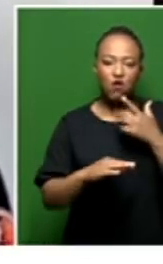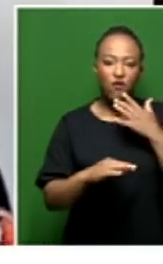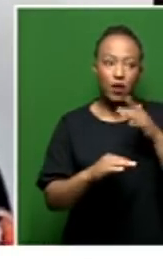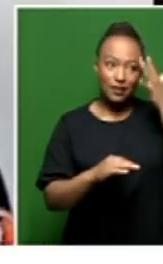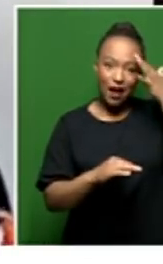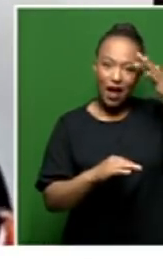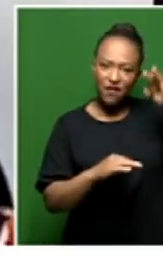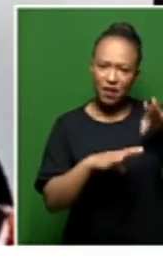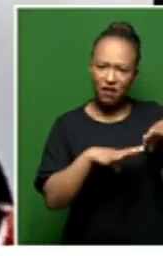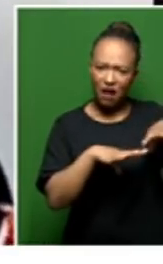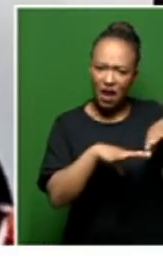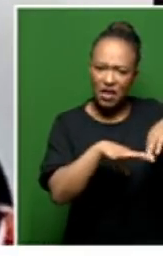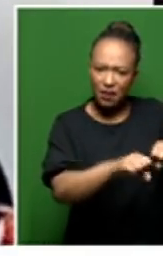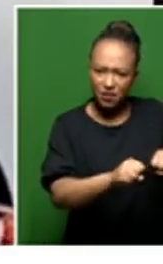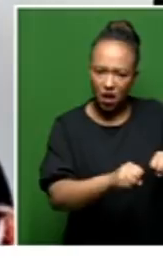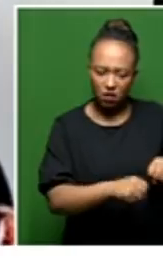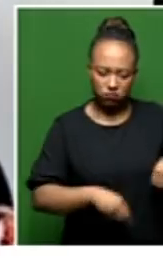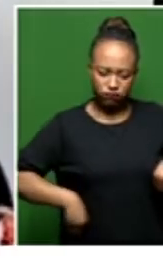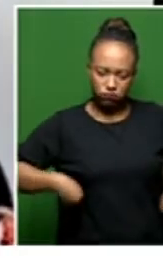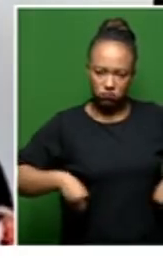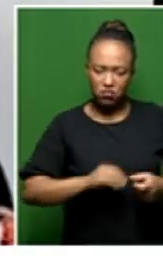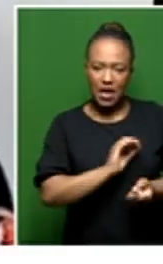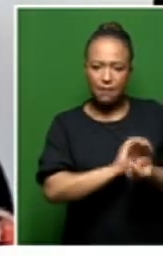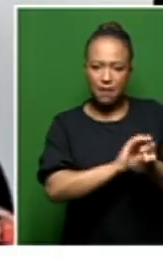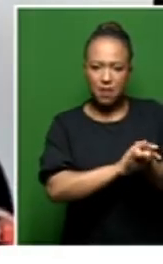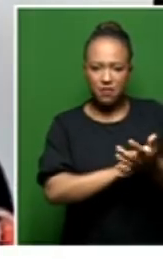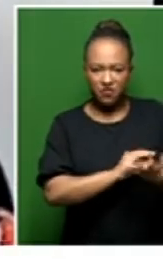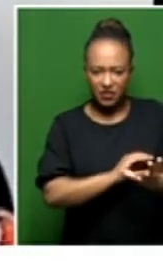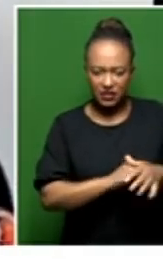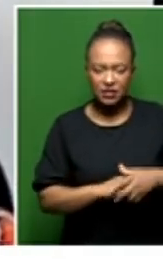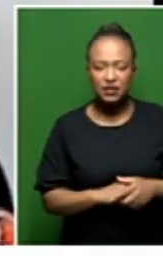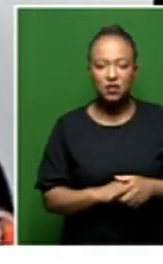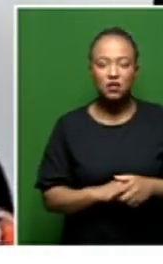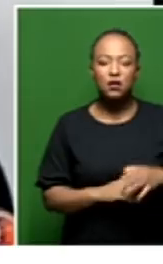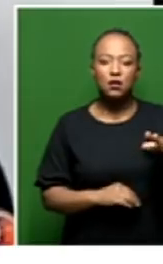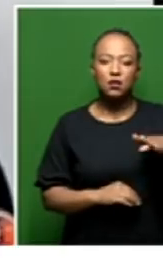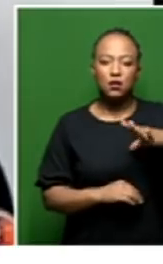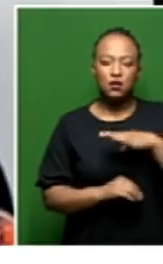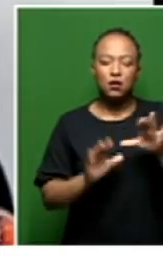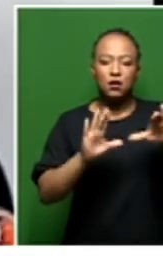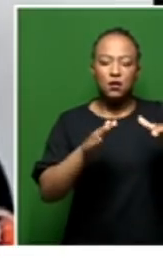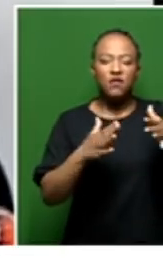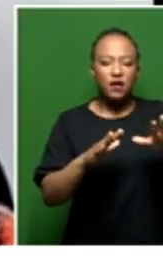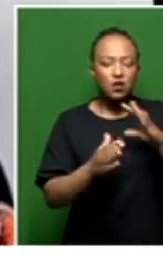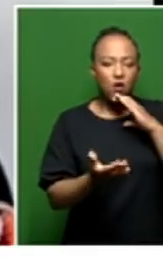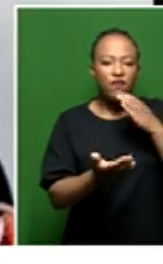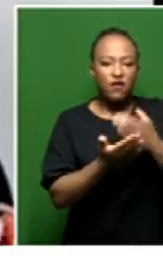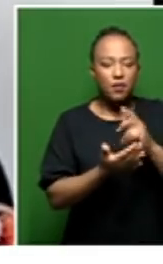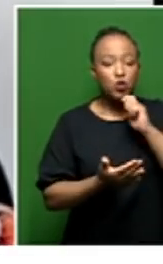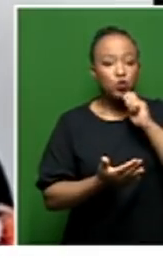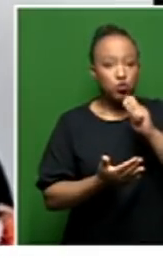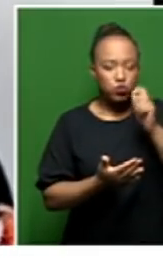is concerned. The Commission has confirmed that the word state capture.